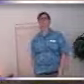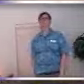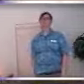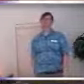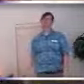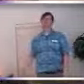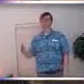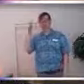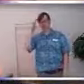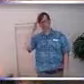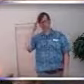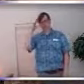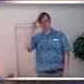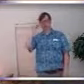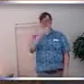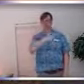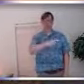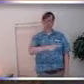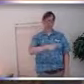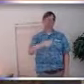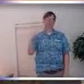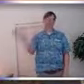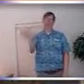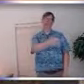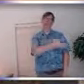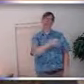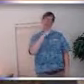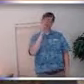knowing who we are.